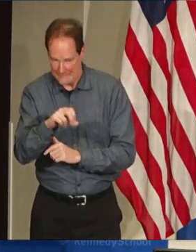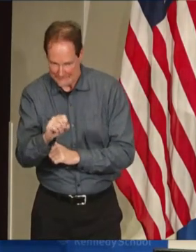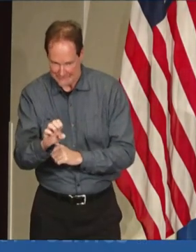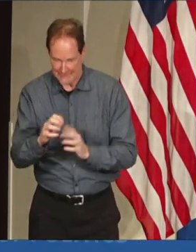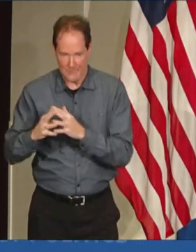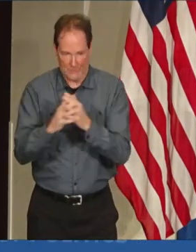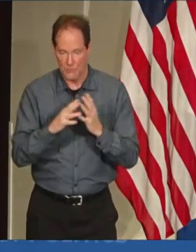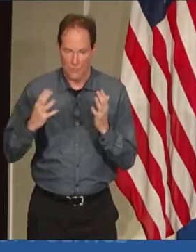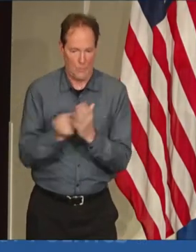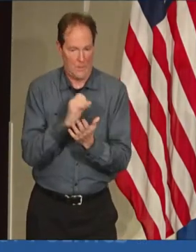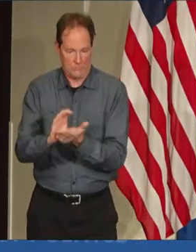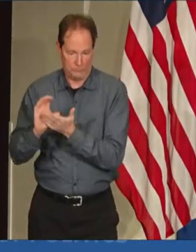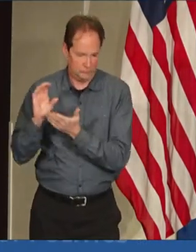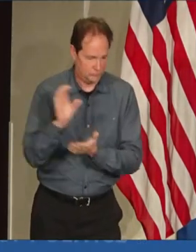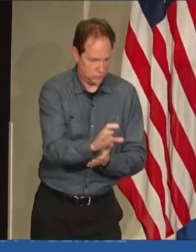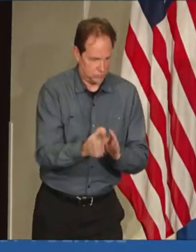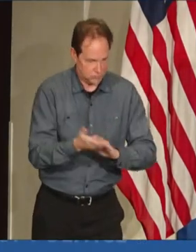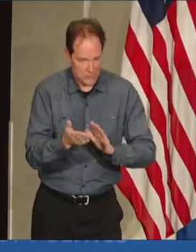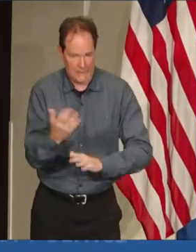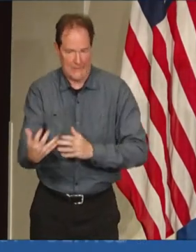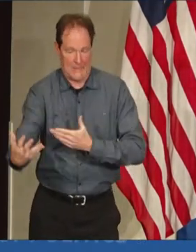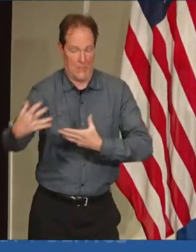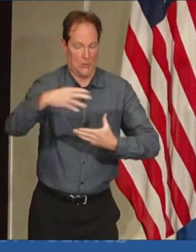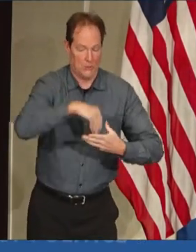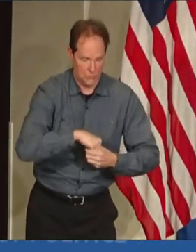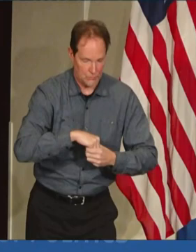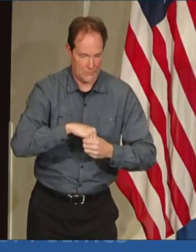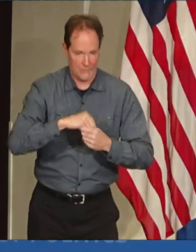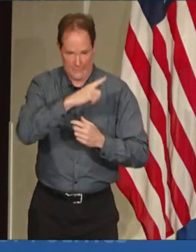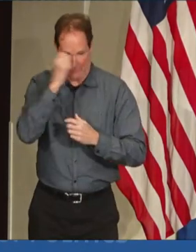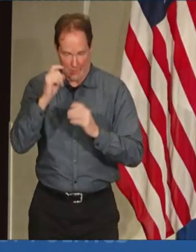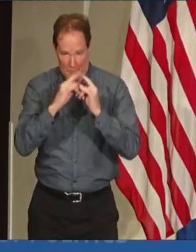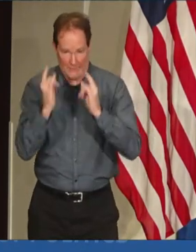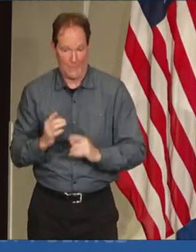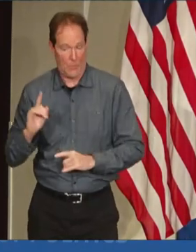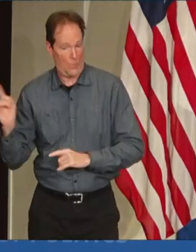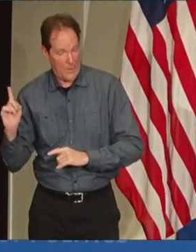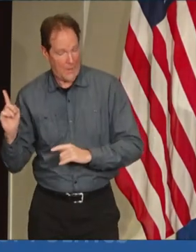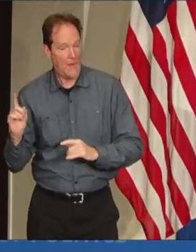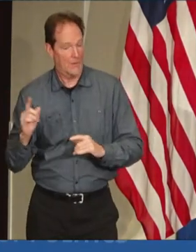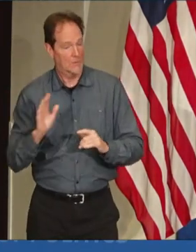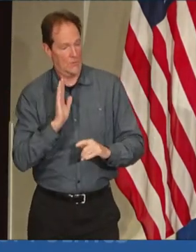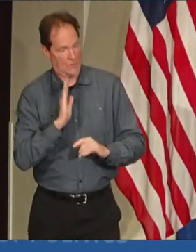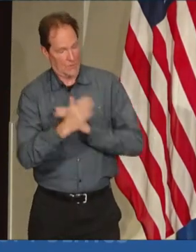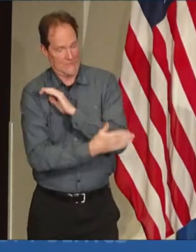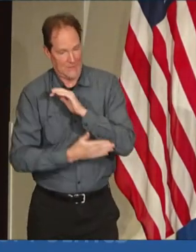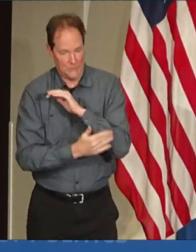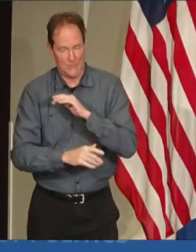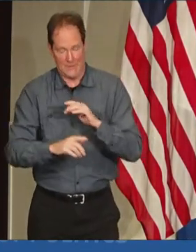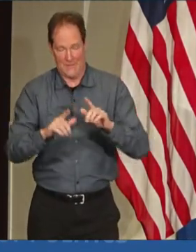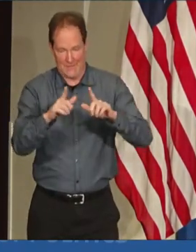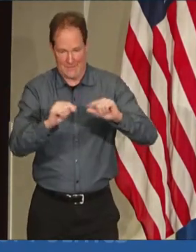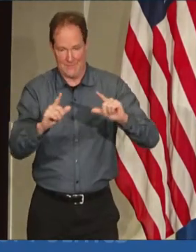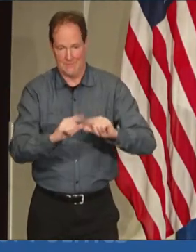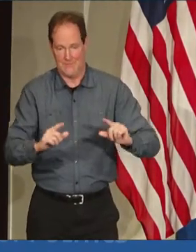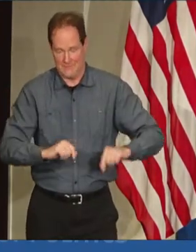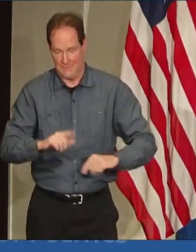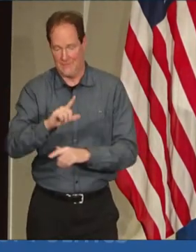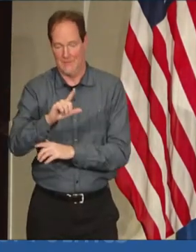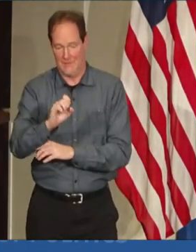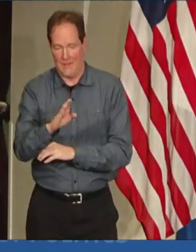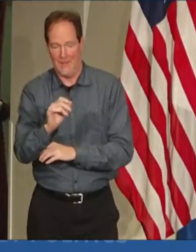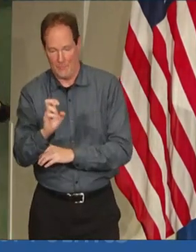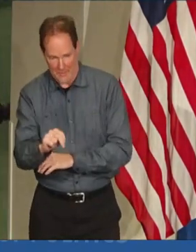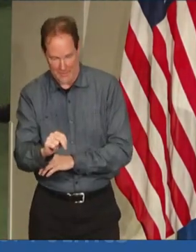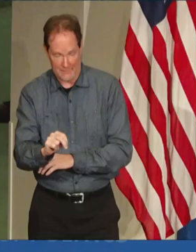to run an inclusive summer camp in Lebanon. And following that experience,